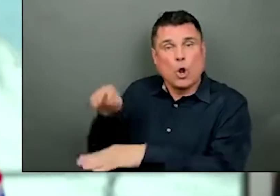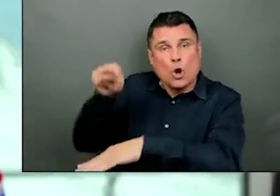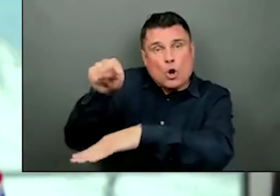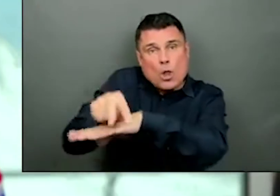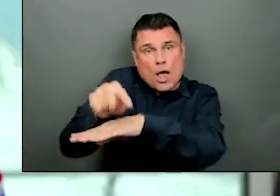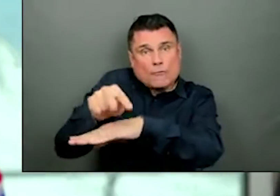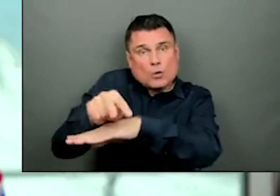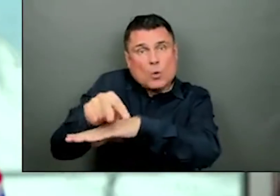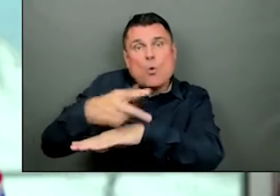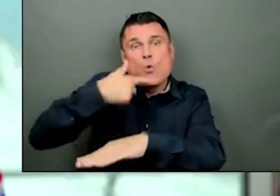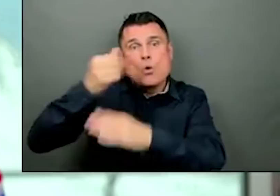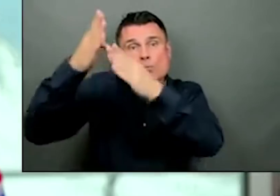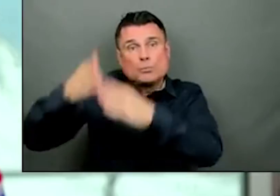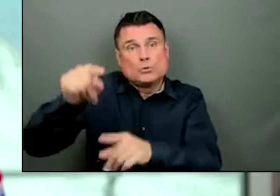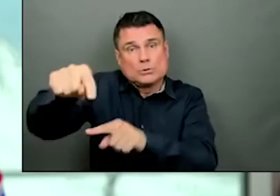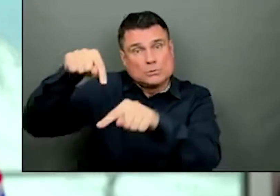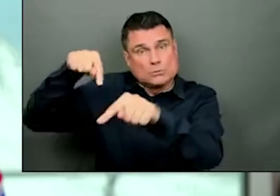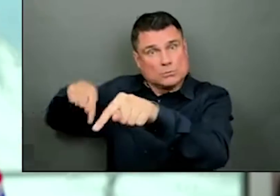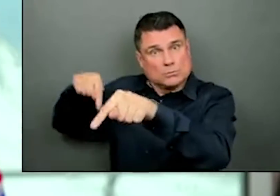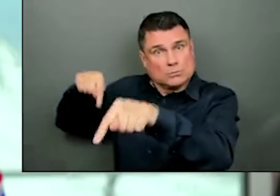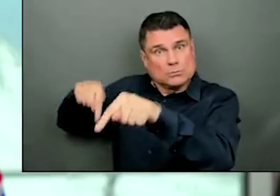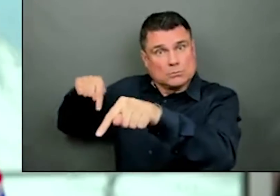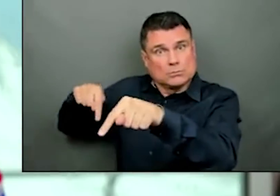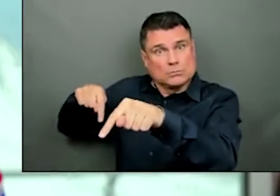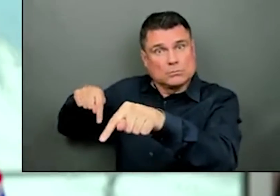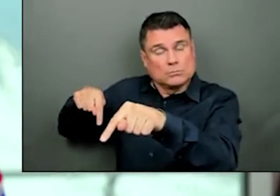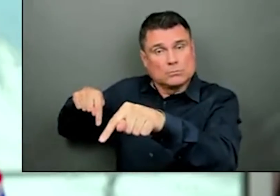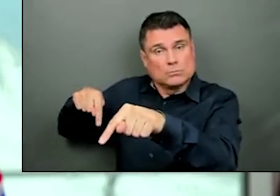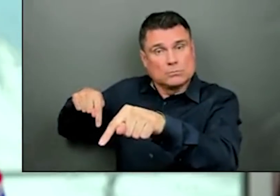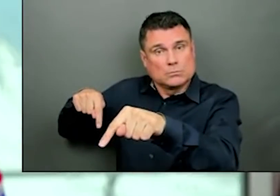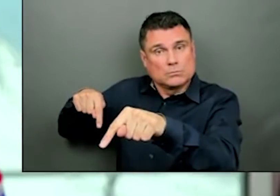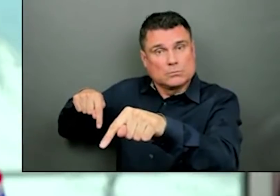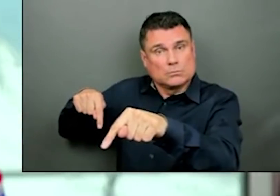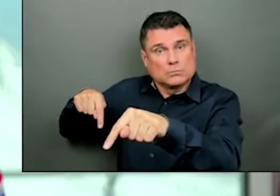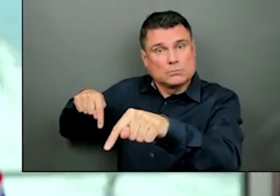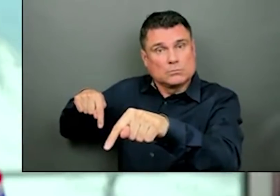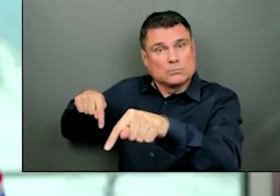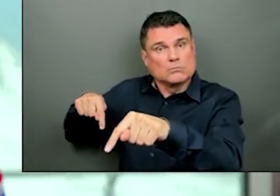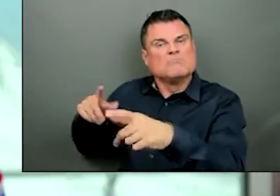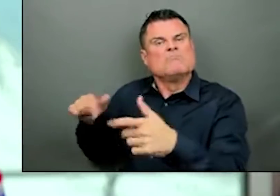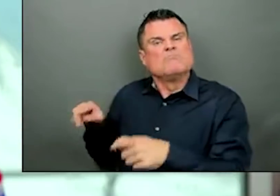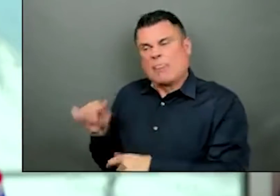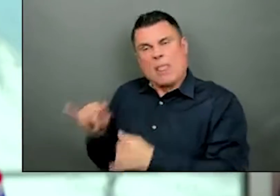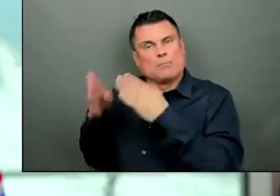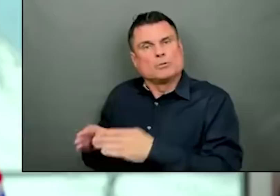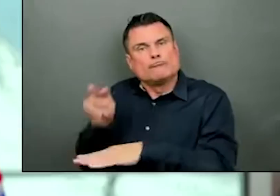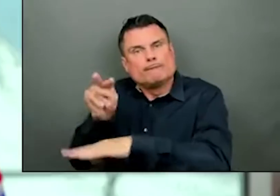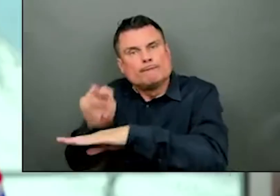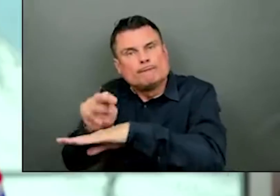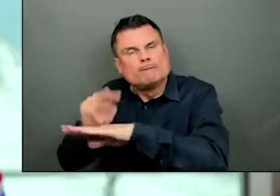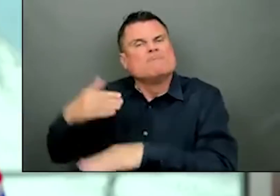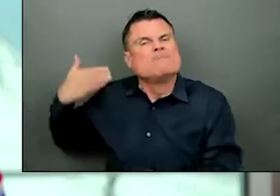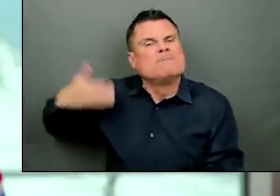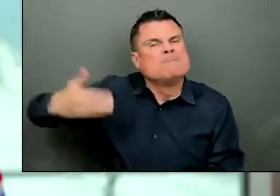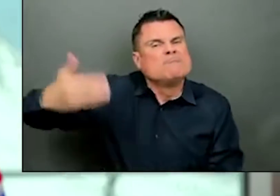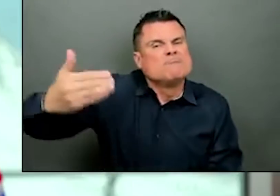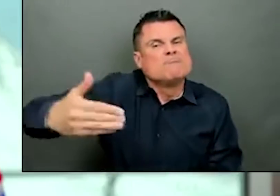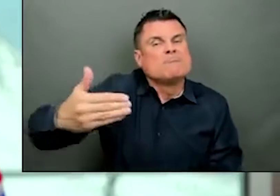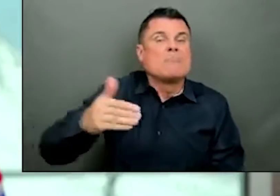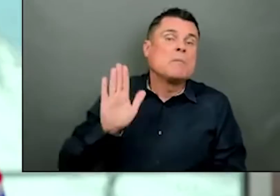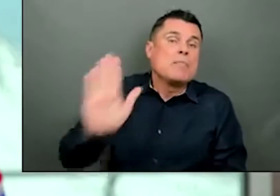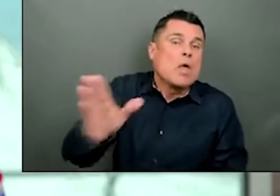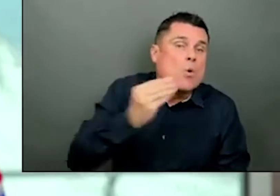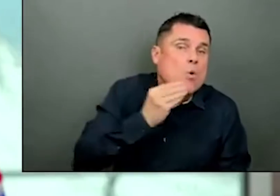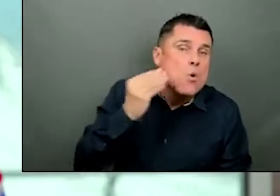by using the measures that we have in our community, and to take precautions until our age group comes up. It